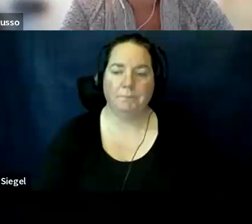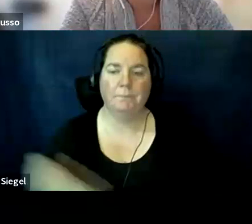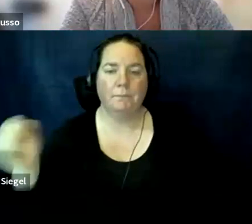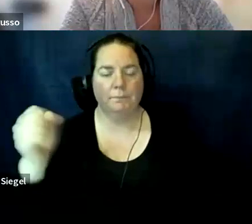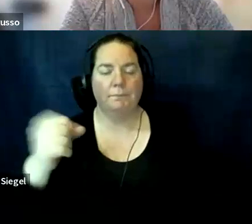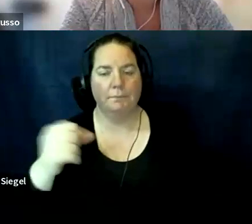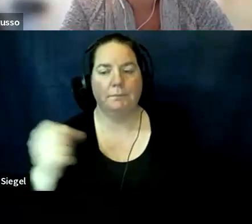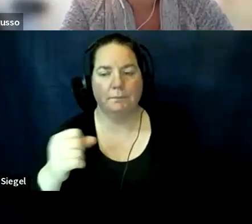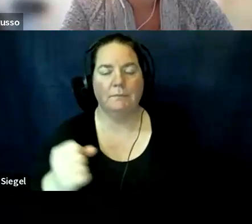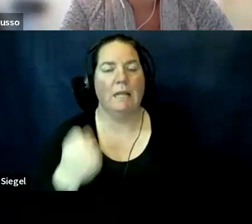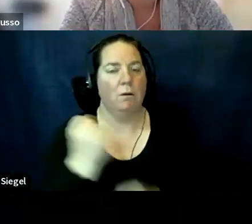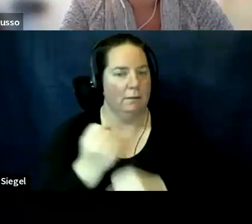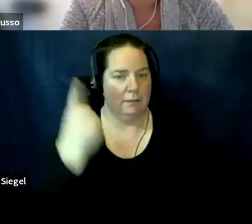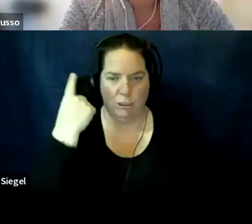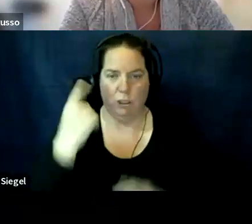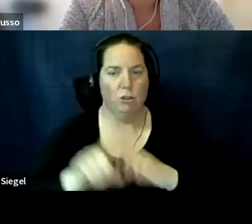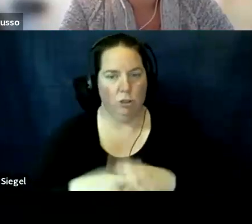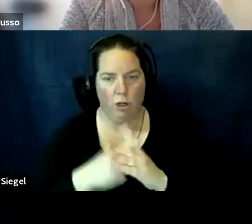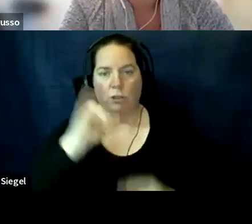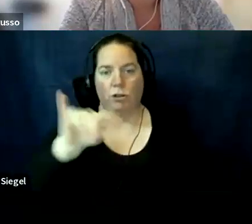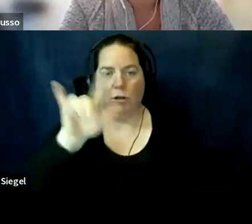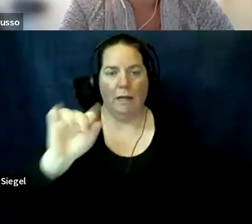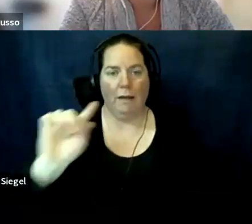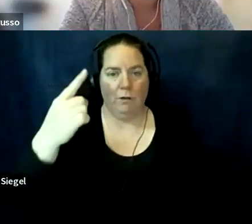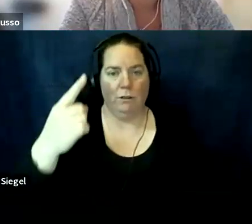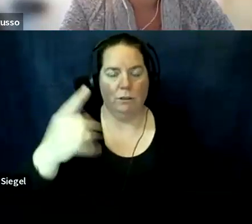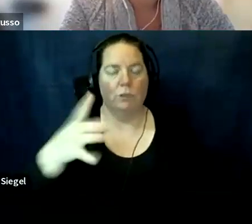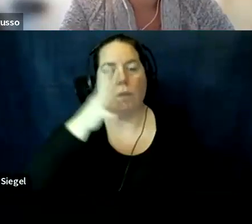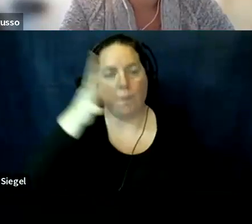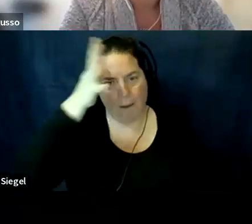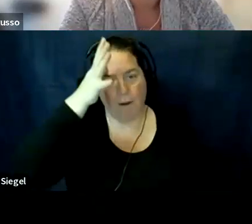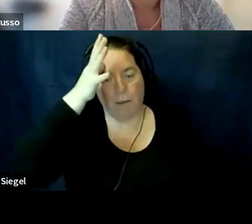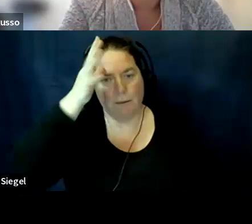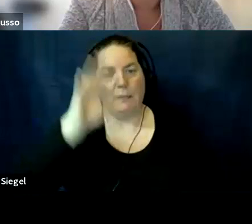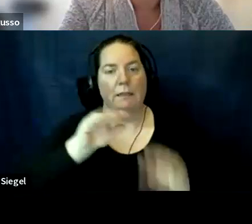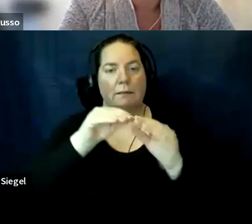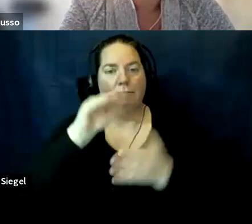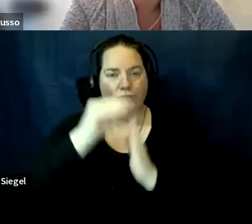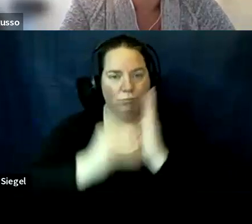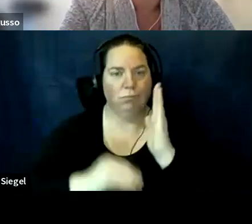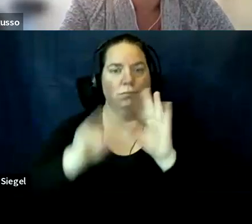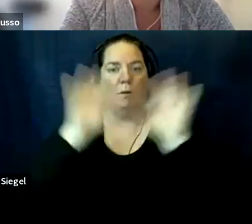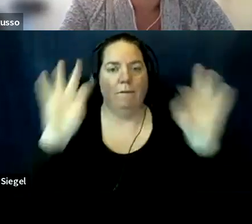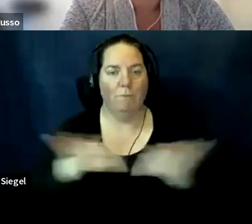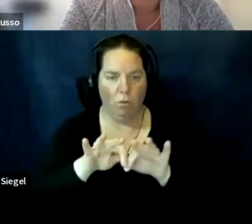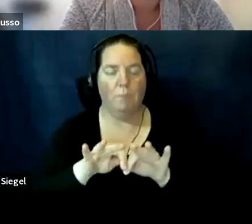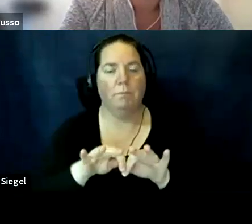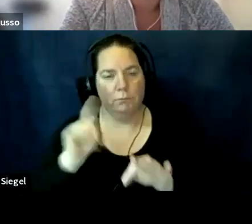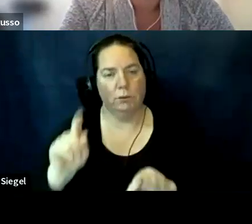effect last year. And so we should be giving the parent input form and allowing 10 days.